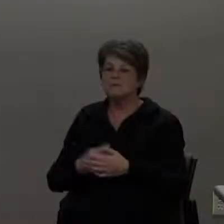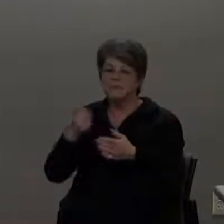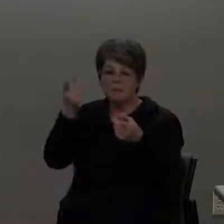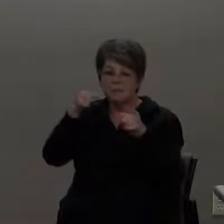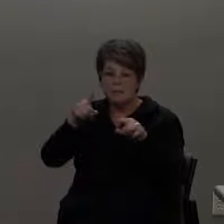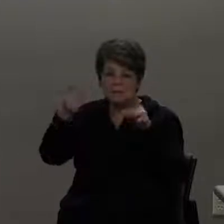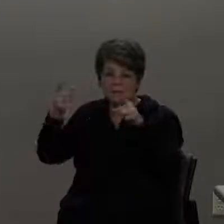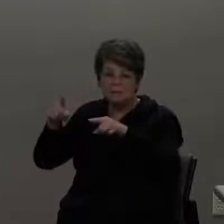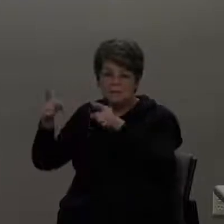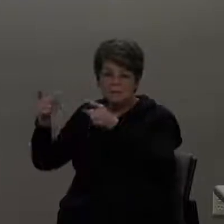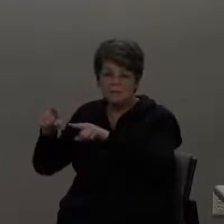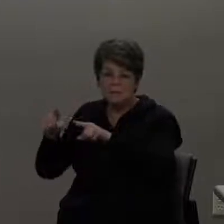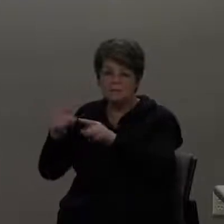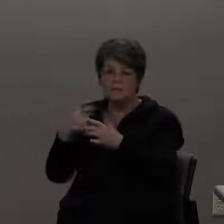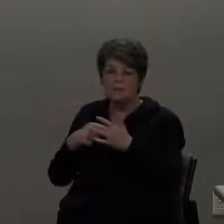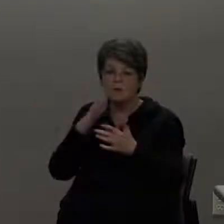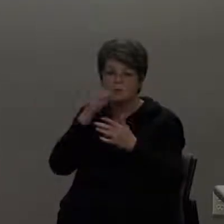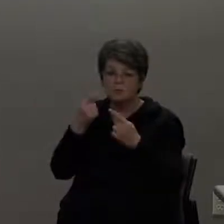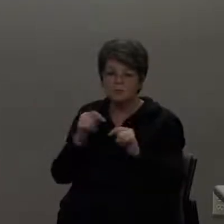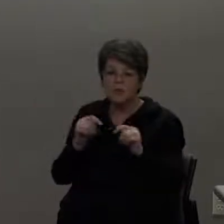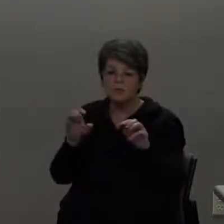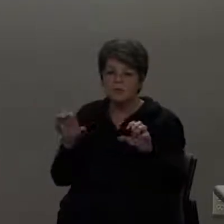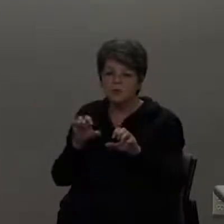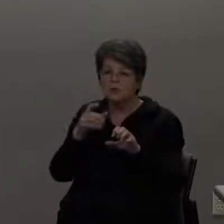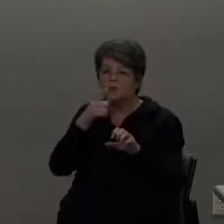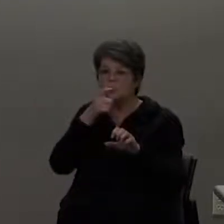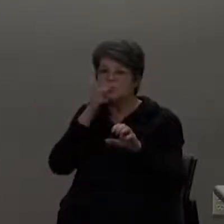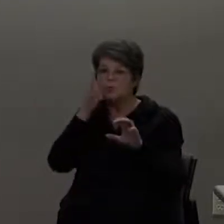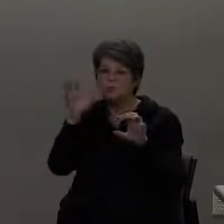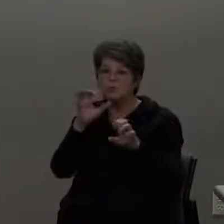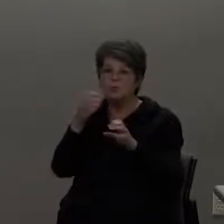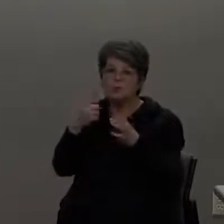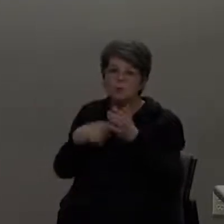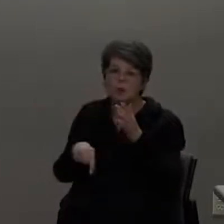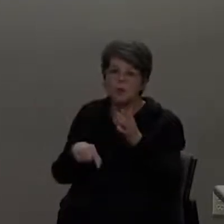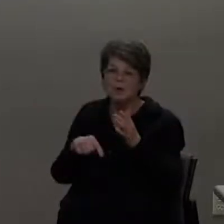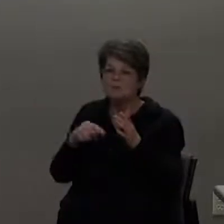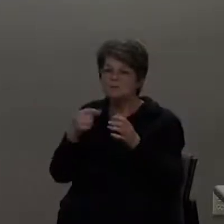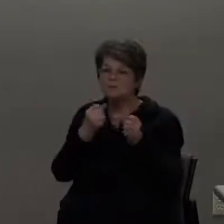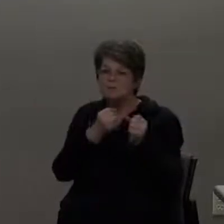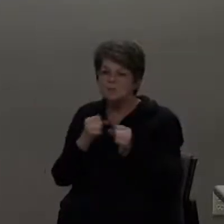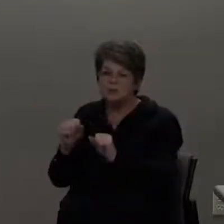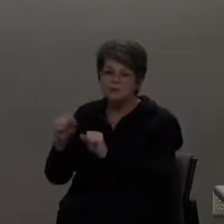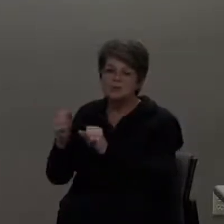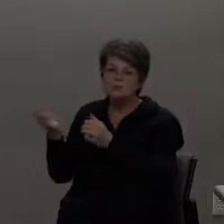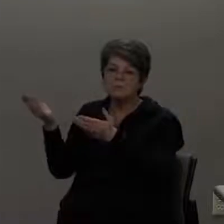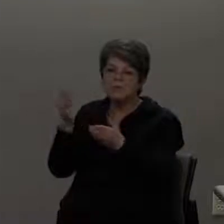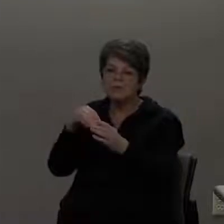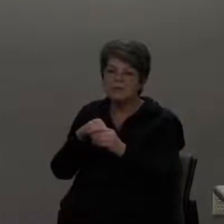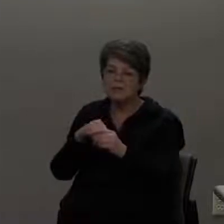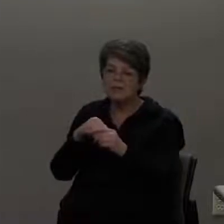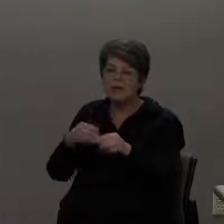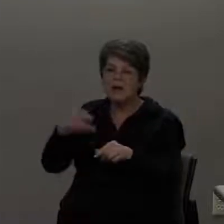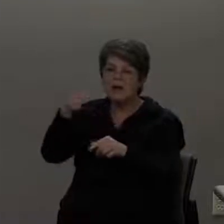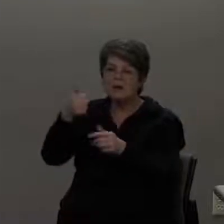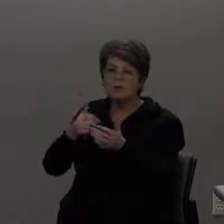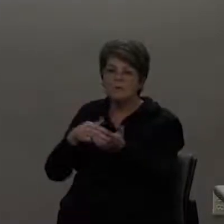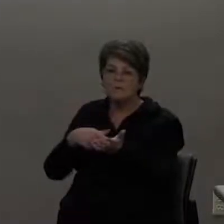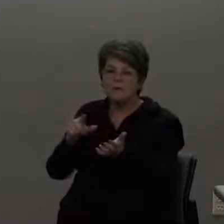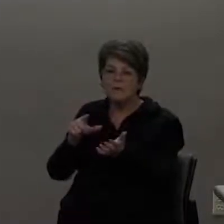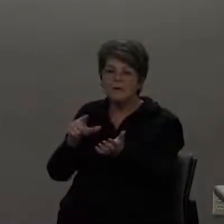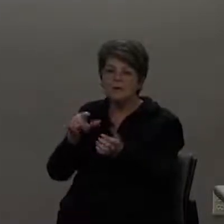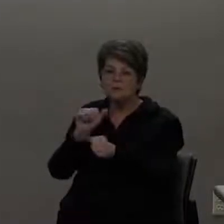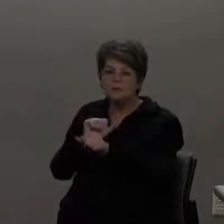consensus in what we're going to try and do and who's going to be doing what, strategies that bring in higher paying jobs, preferably